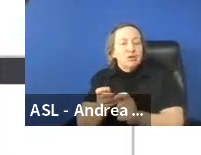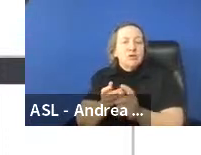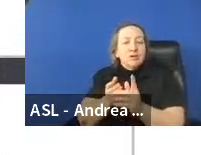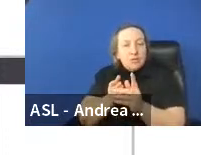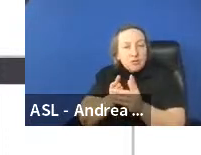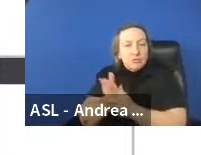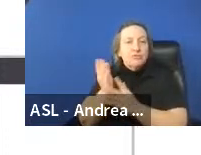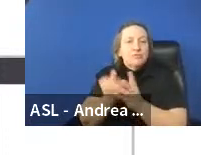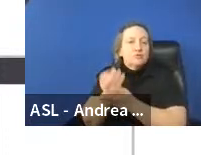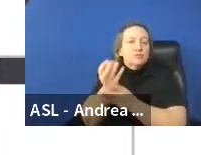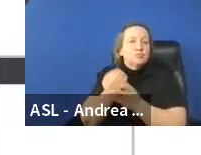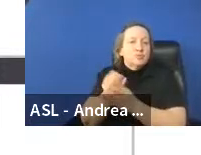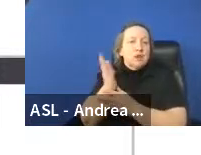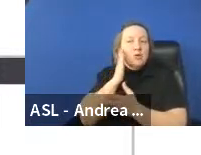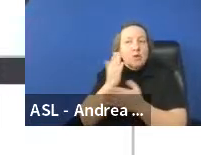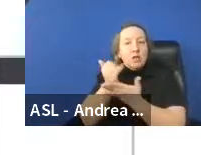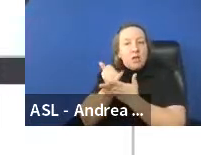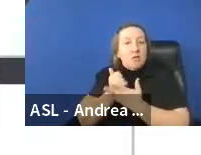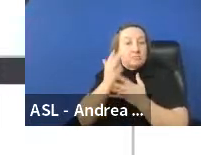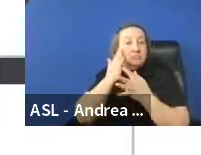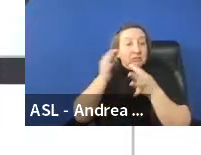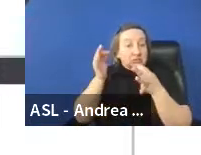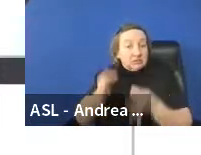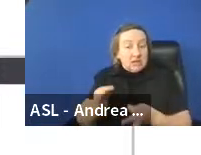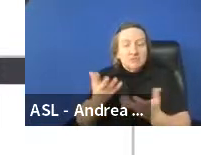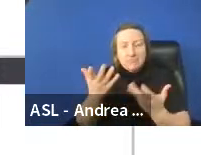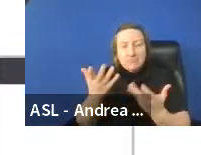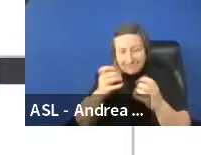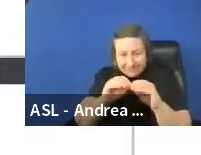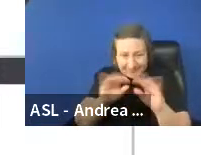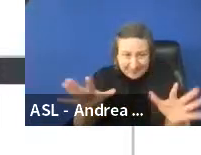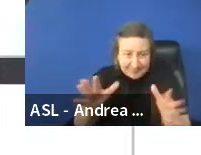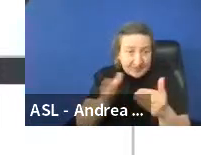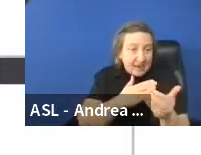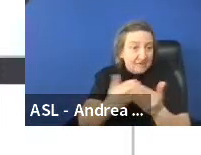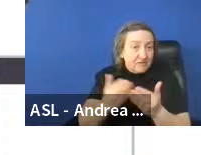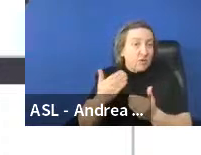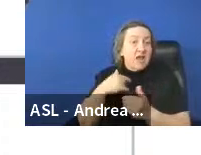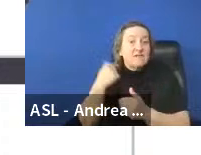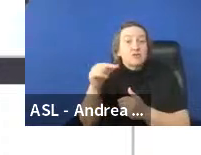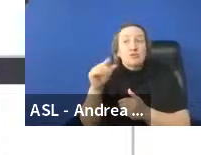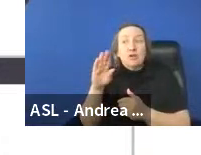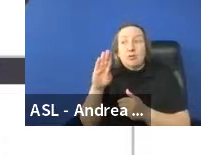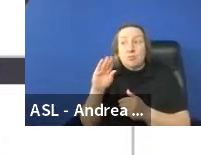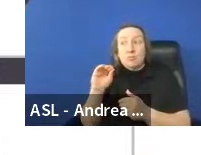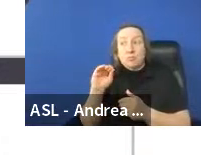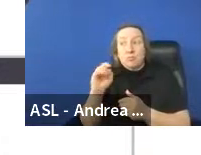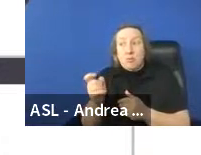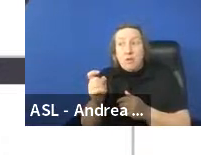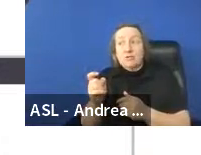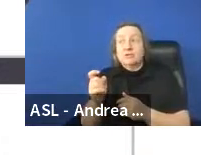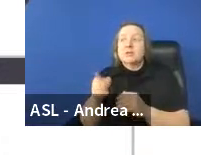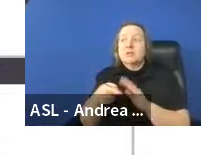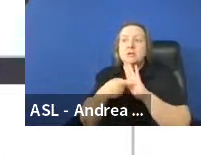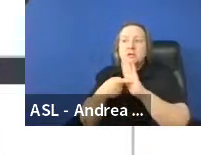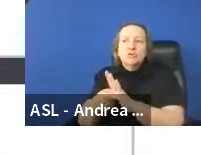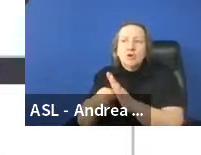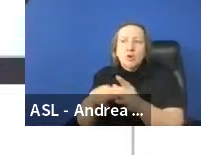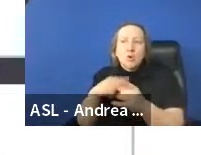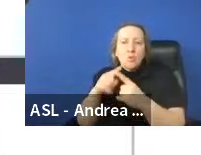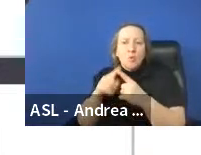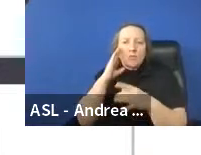overall decision making. I want to be clear that even though we have our green boxes down there that are pointing to when we're actually going to be